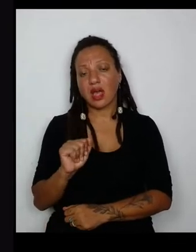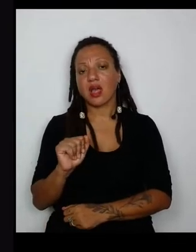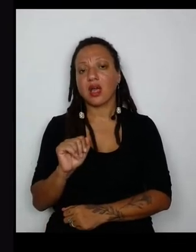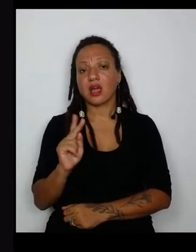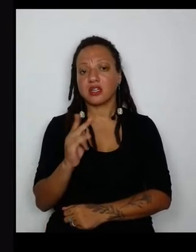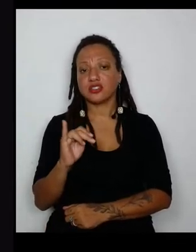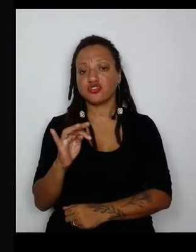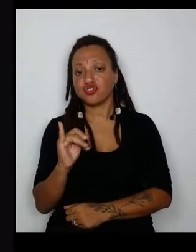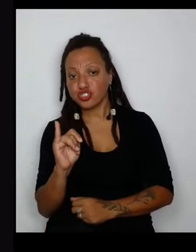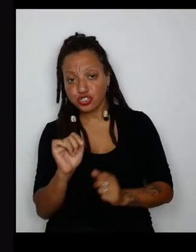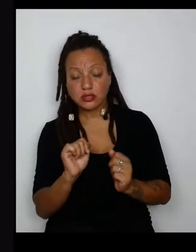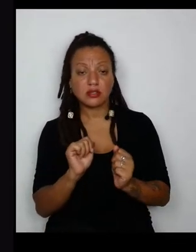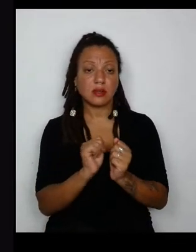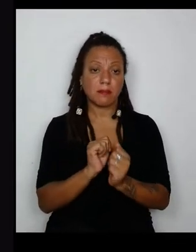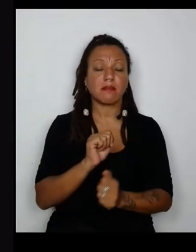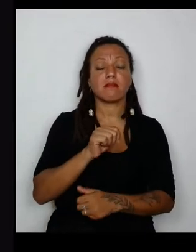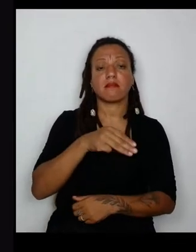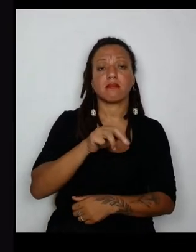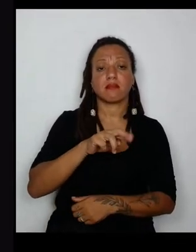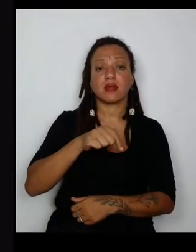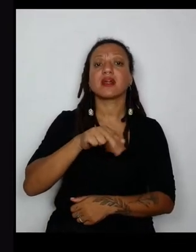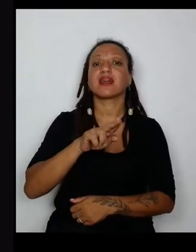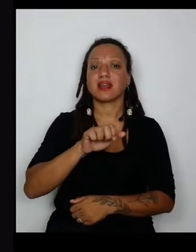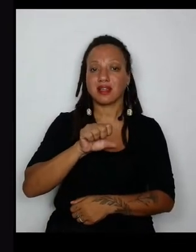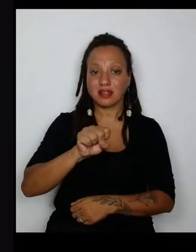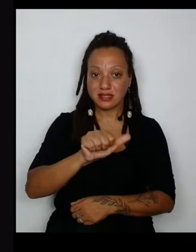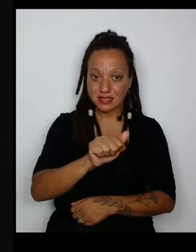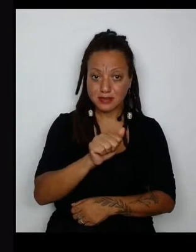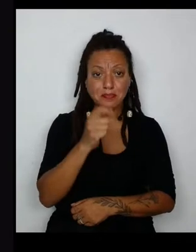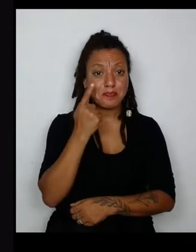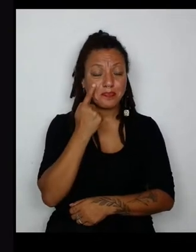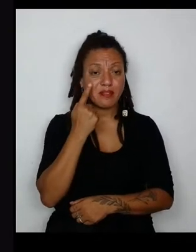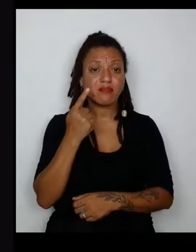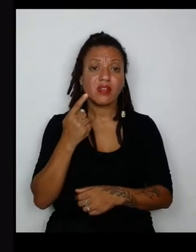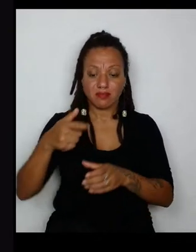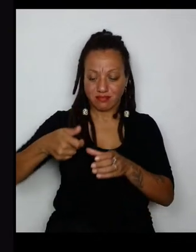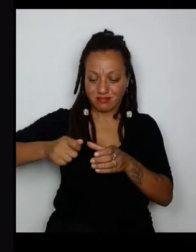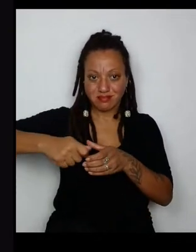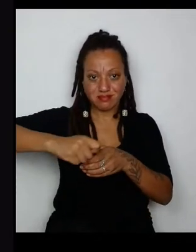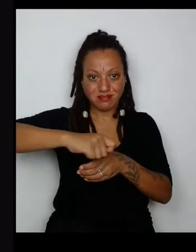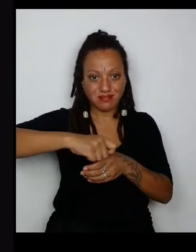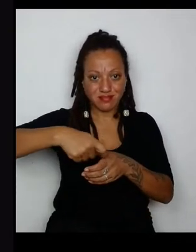on his list back to europe along with copious amounts of wine